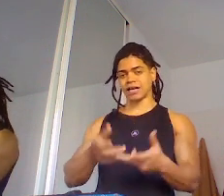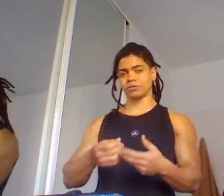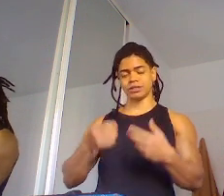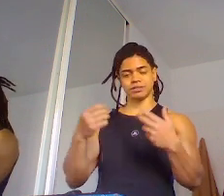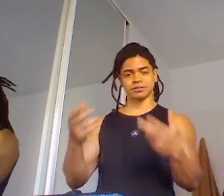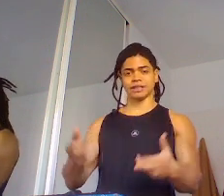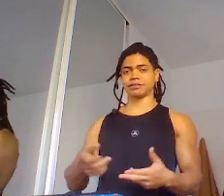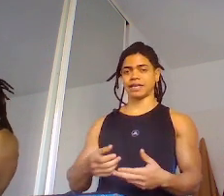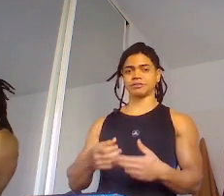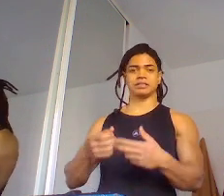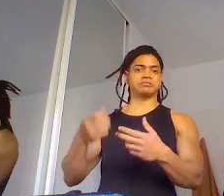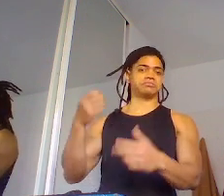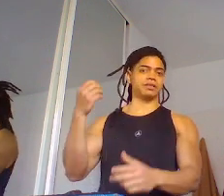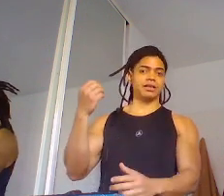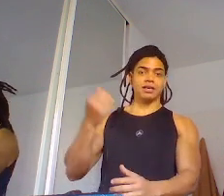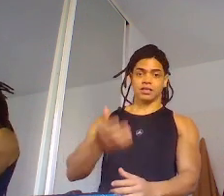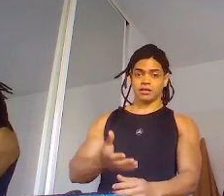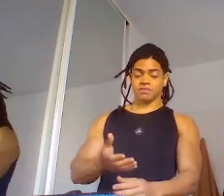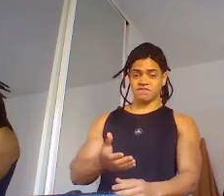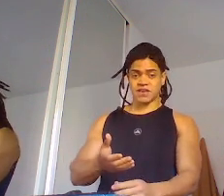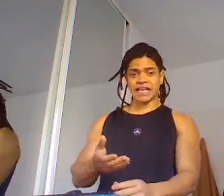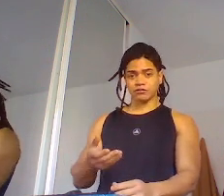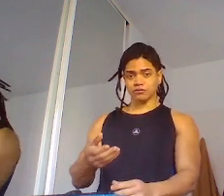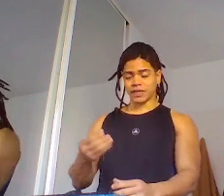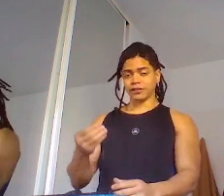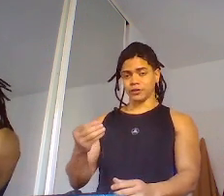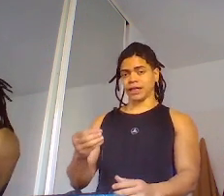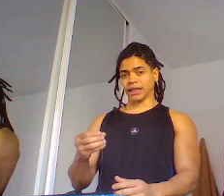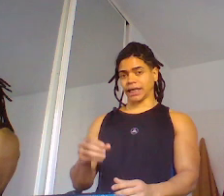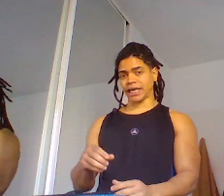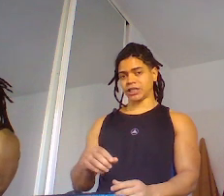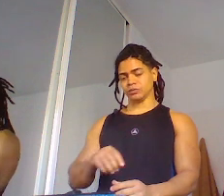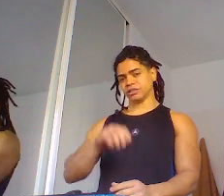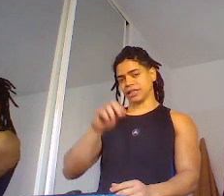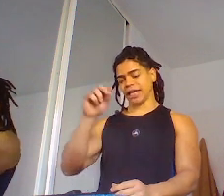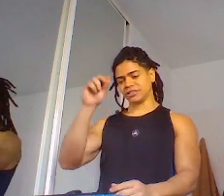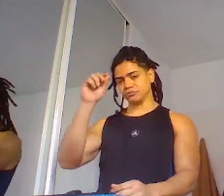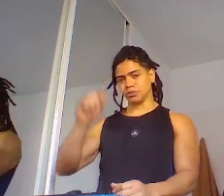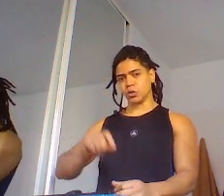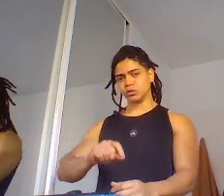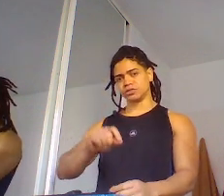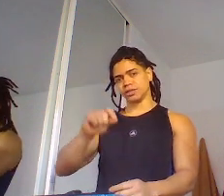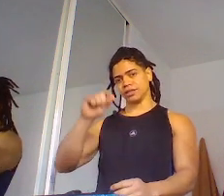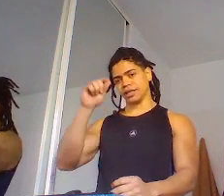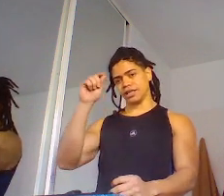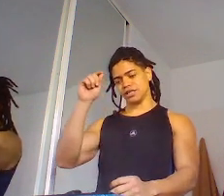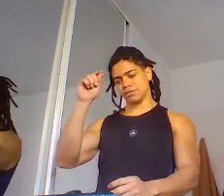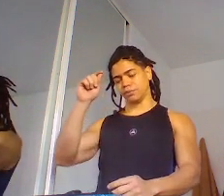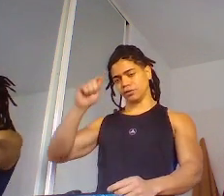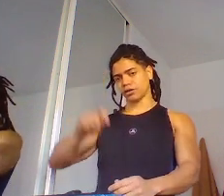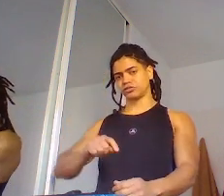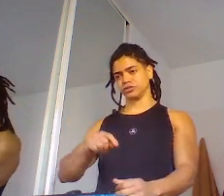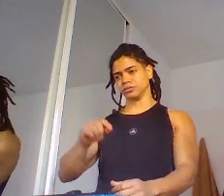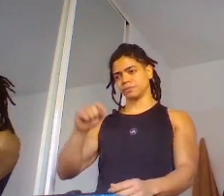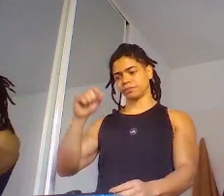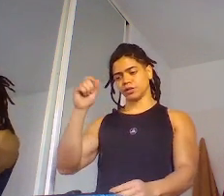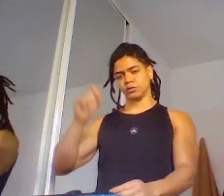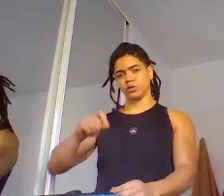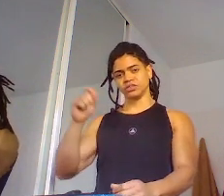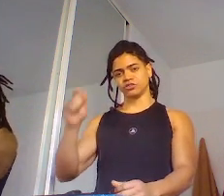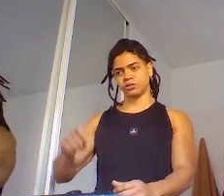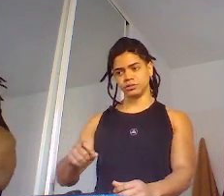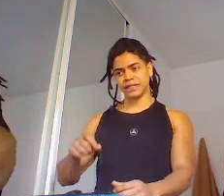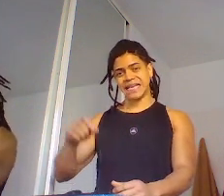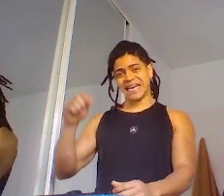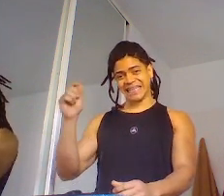city, county sales taxes, VAT, value added tax, which is a tax imposed on the production of